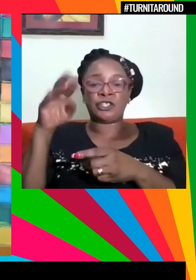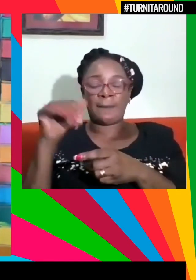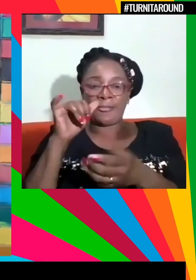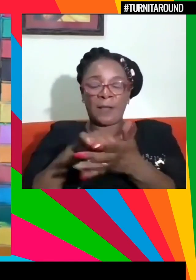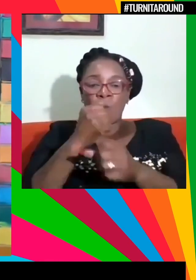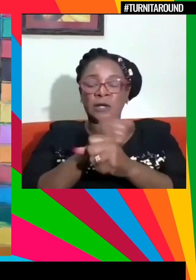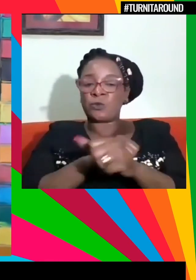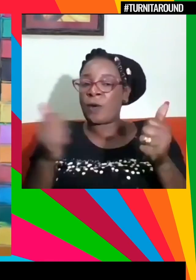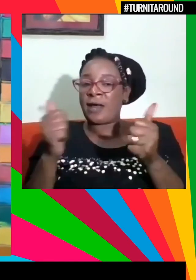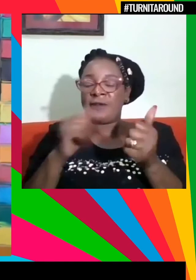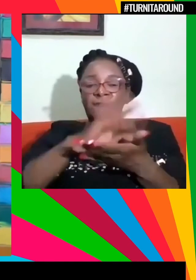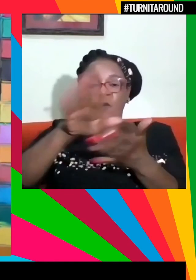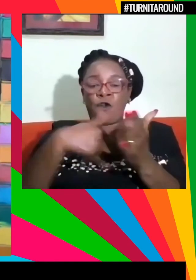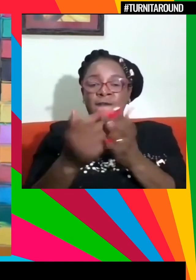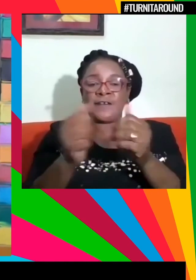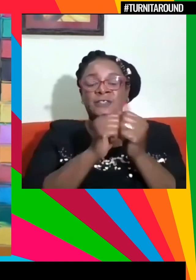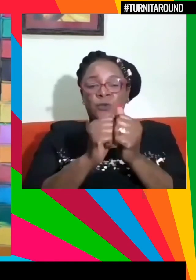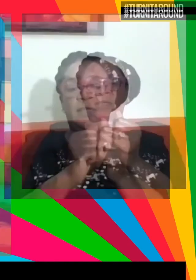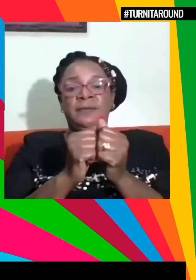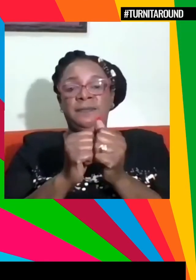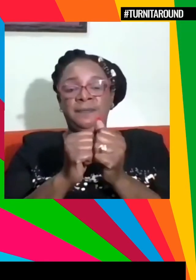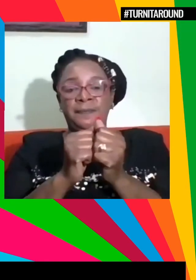have all of us together at the table.